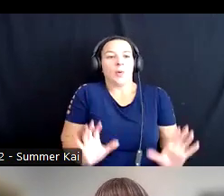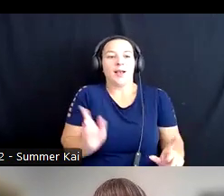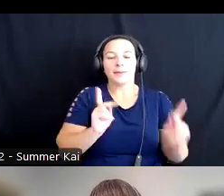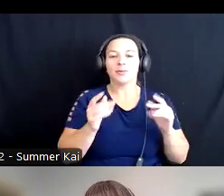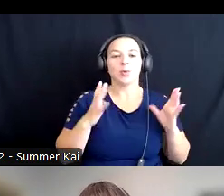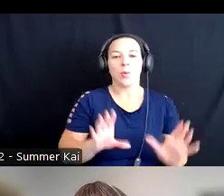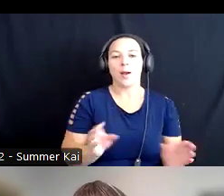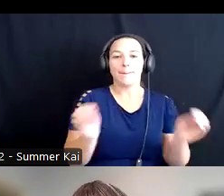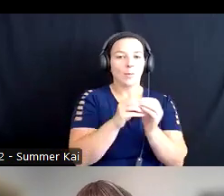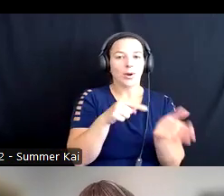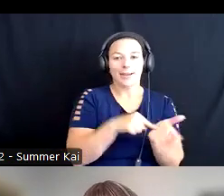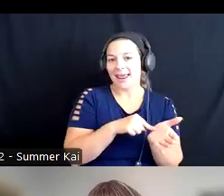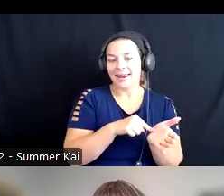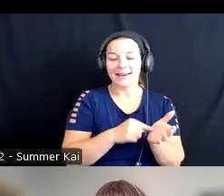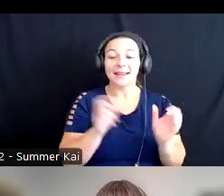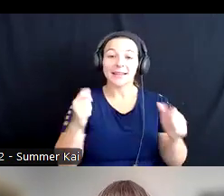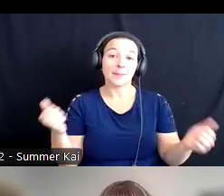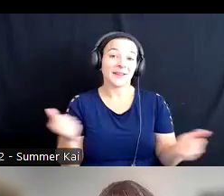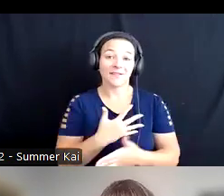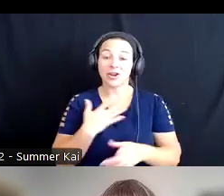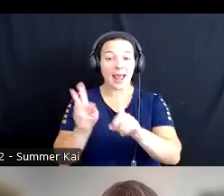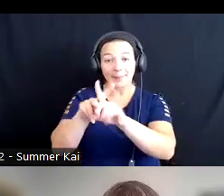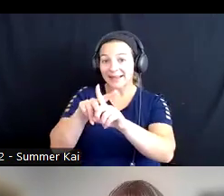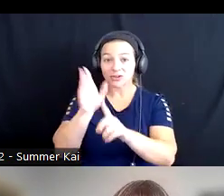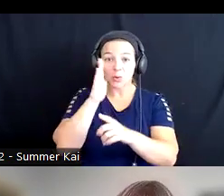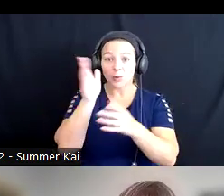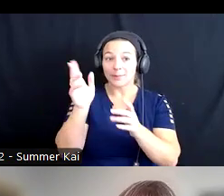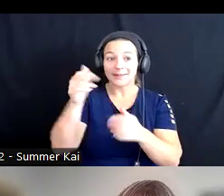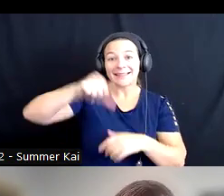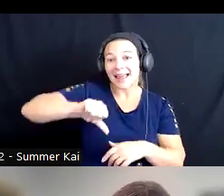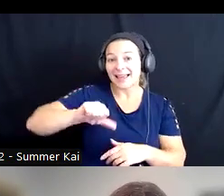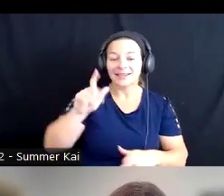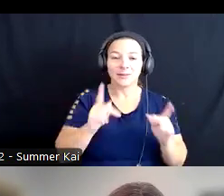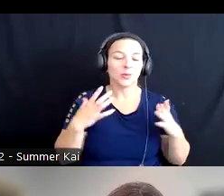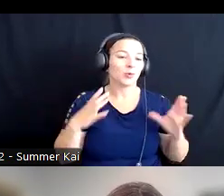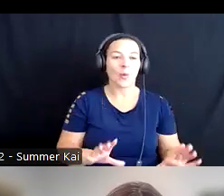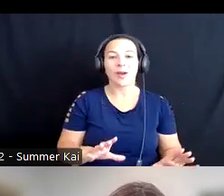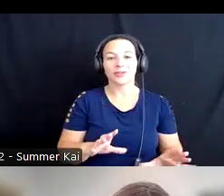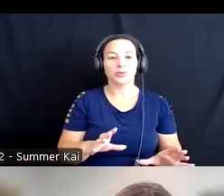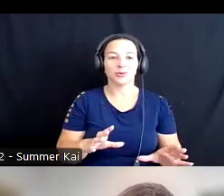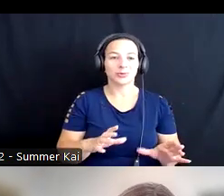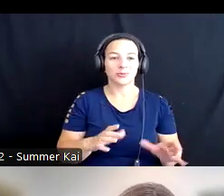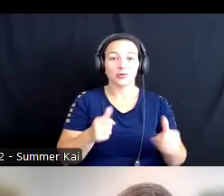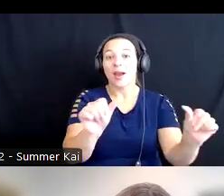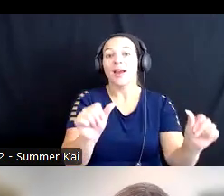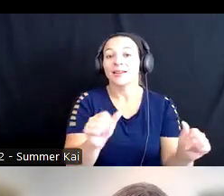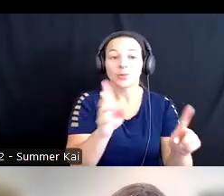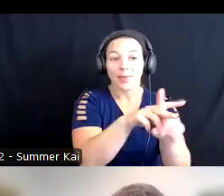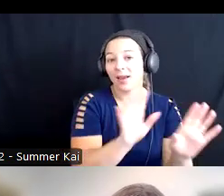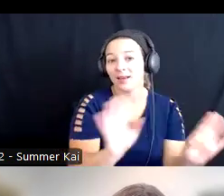debt. There can be fears that applications will be denied, so that people don't even put the applications in.